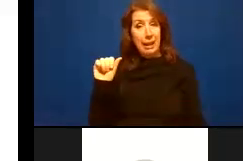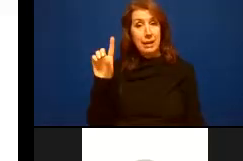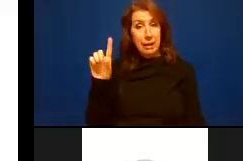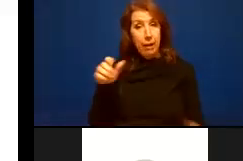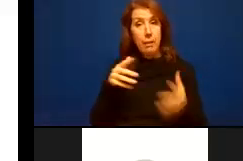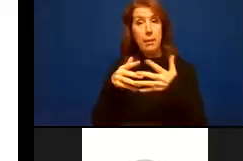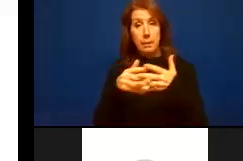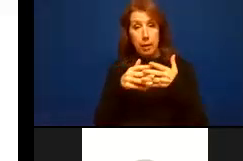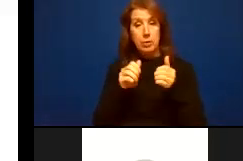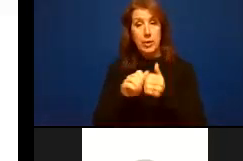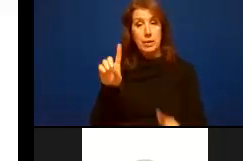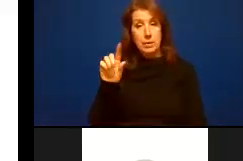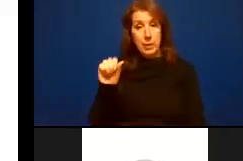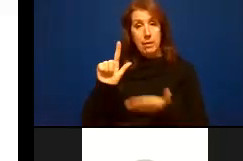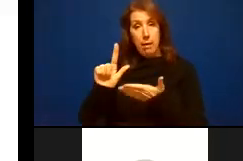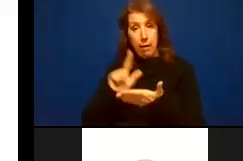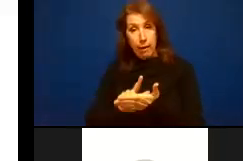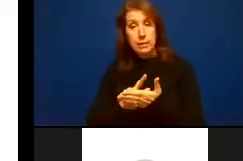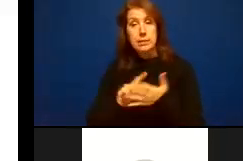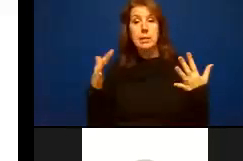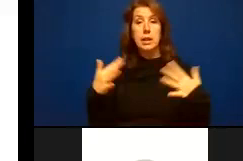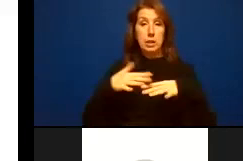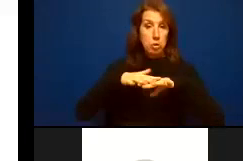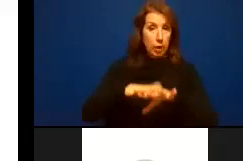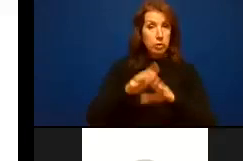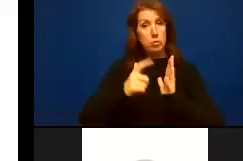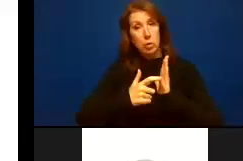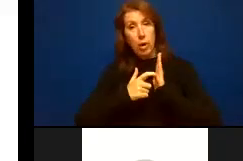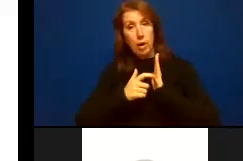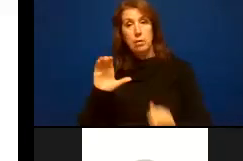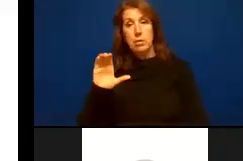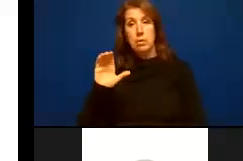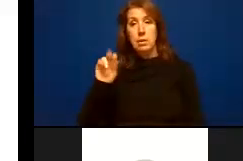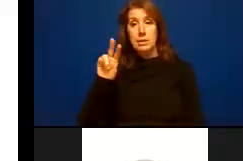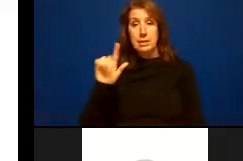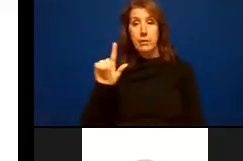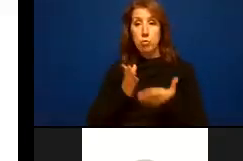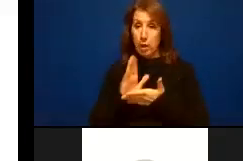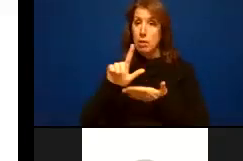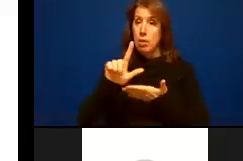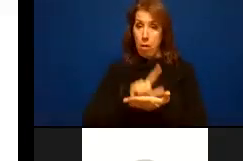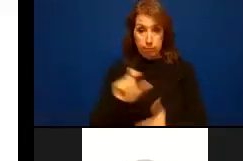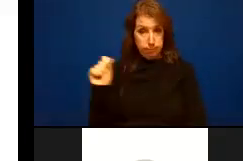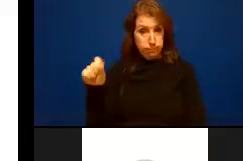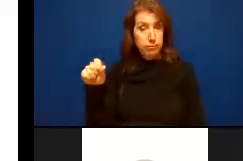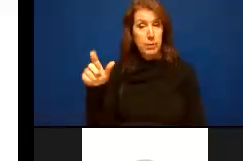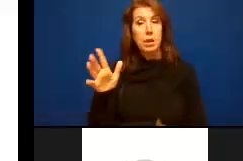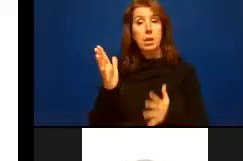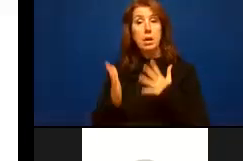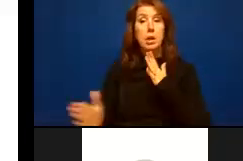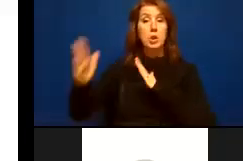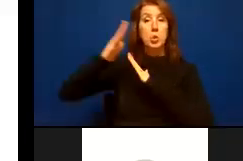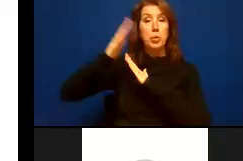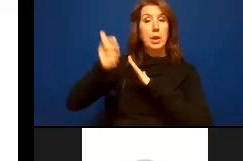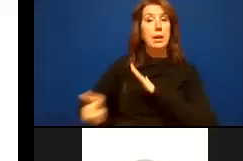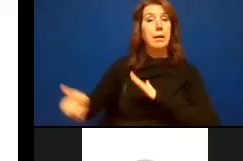with Disabilities Act, integration mandate. It is a civil rights law, and it's the Supreme Court's interpretation of